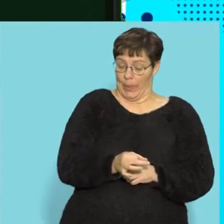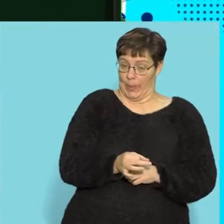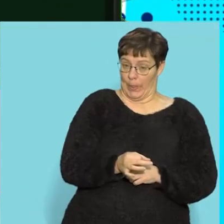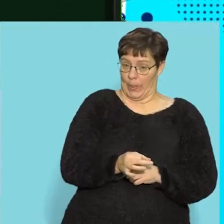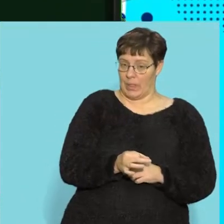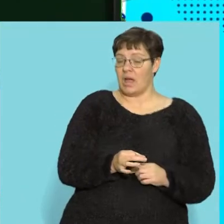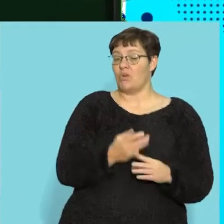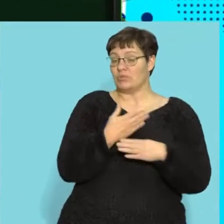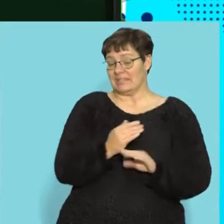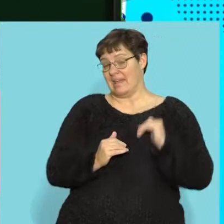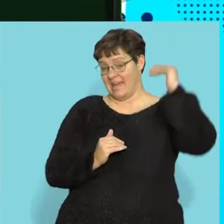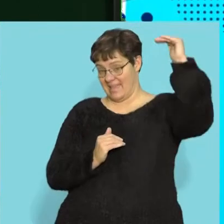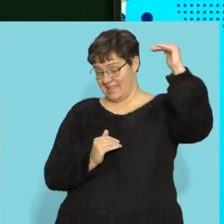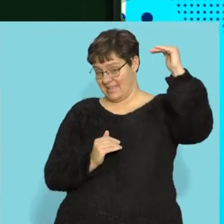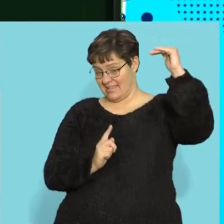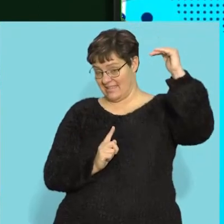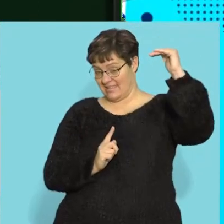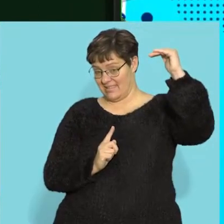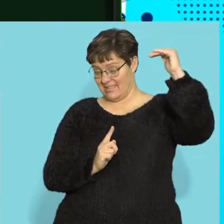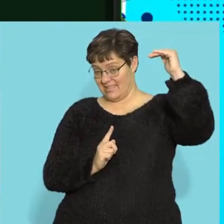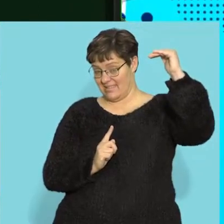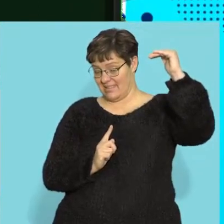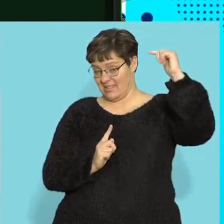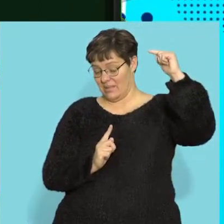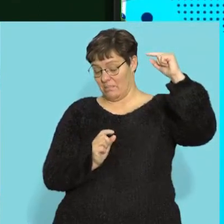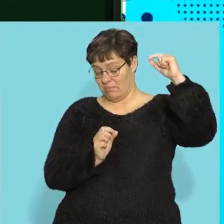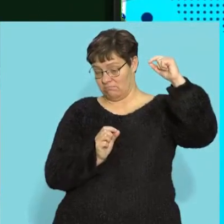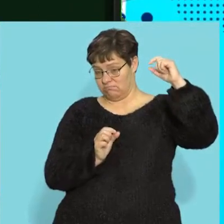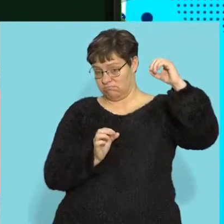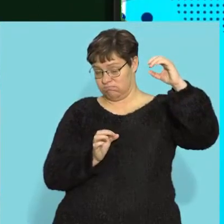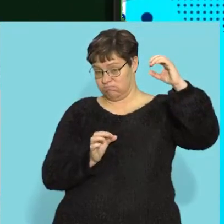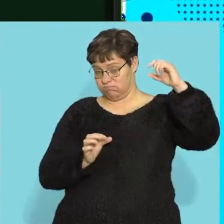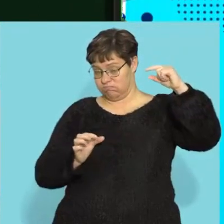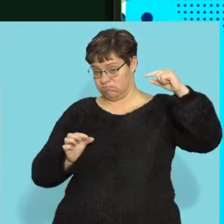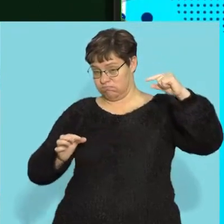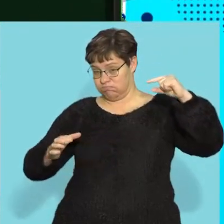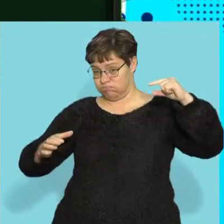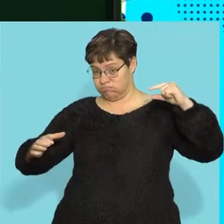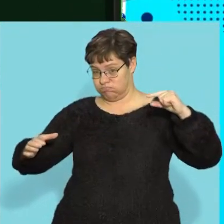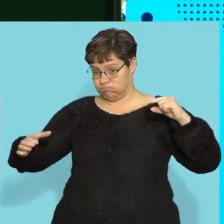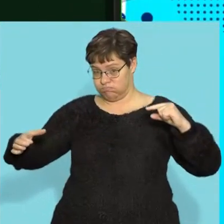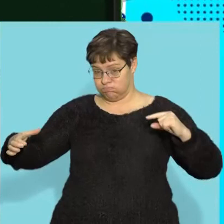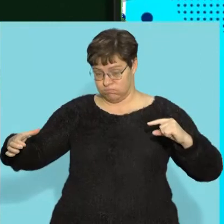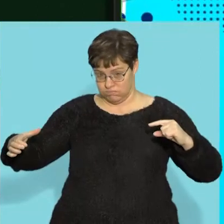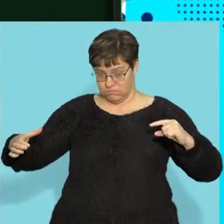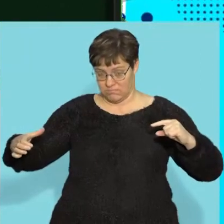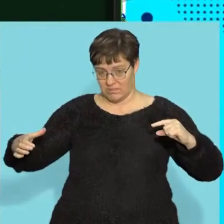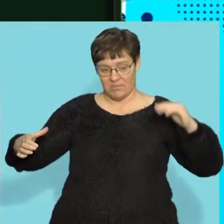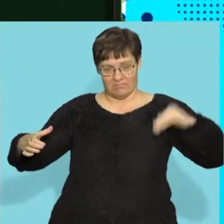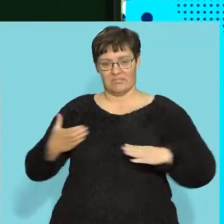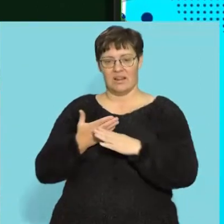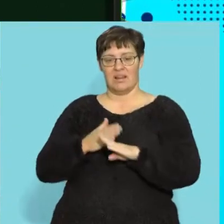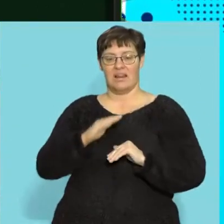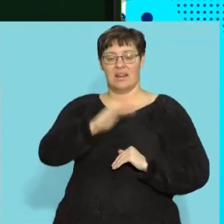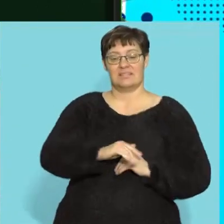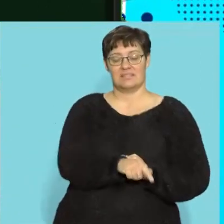smaller cross-sectional area, there is high resistance, while at a greater cross-sectional area, there is equivalently